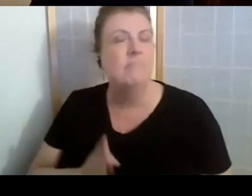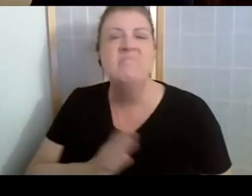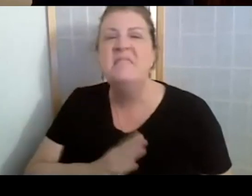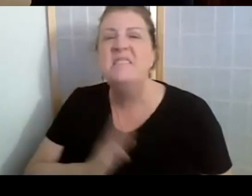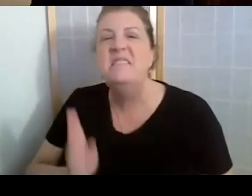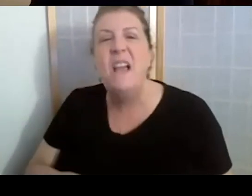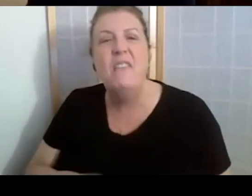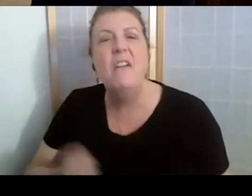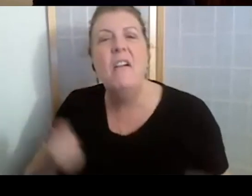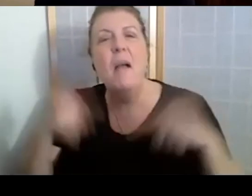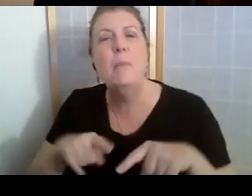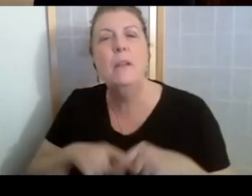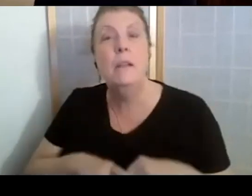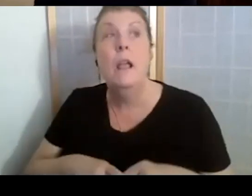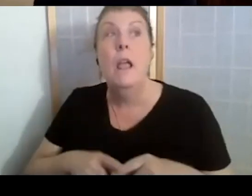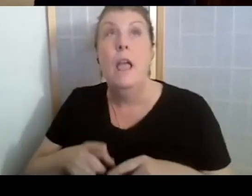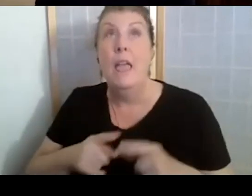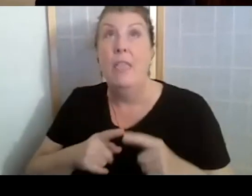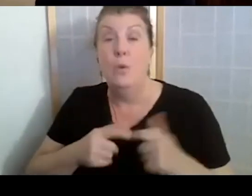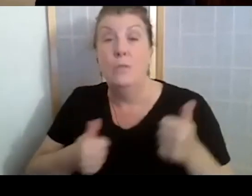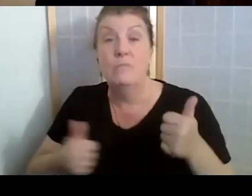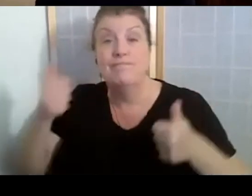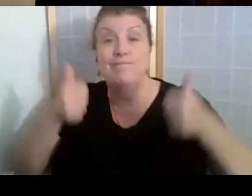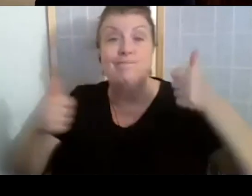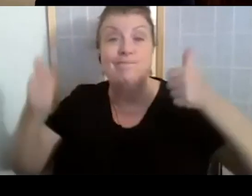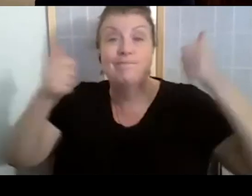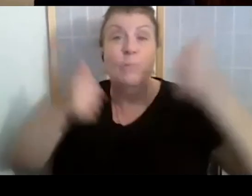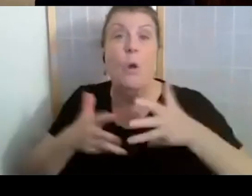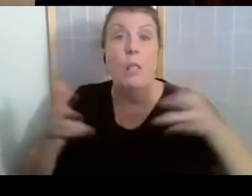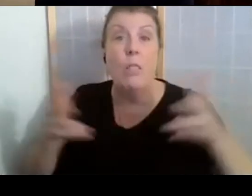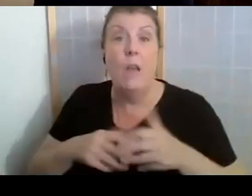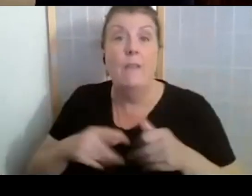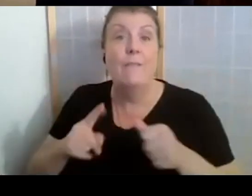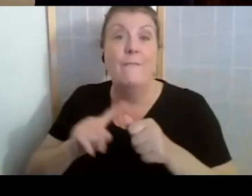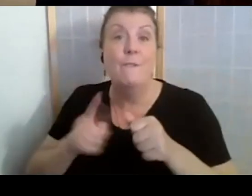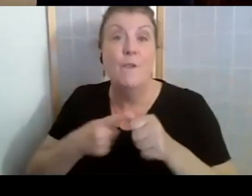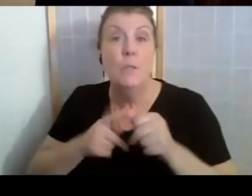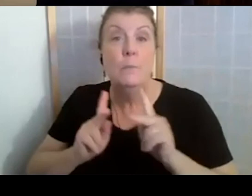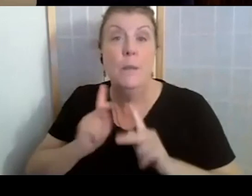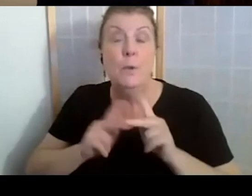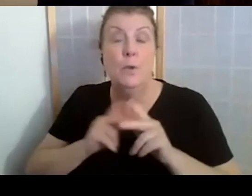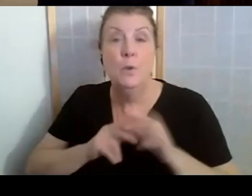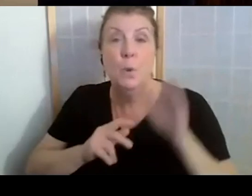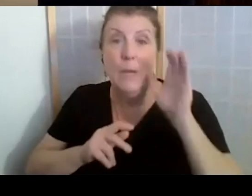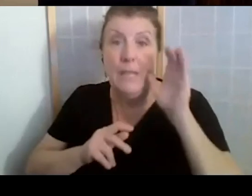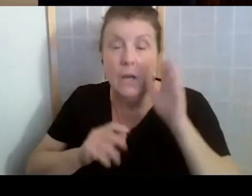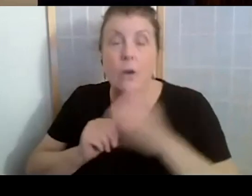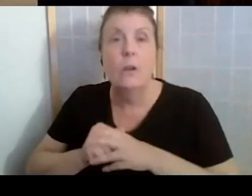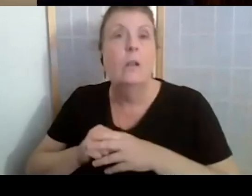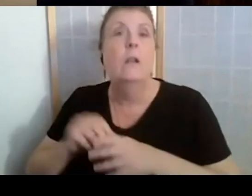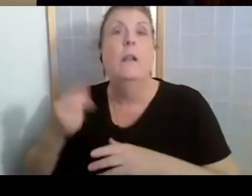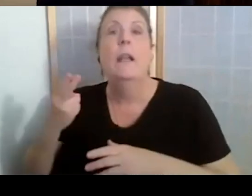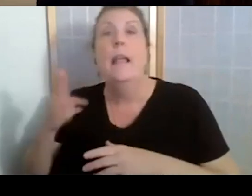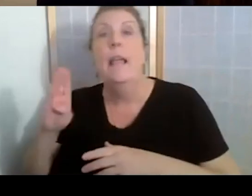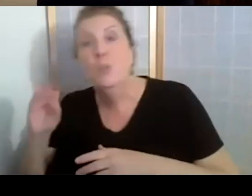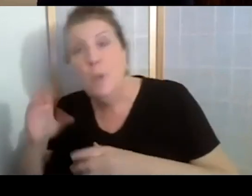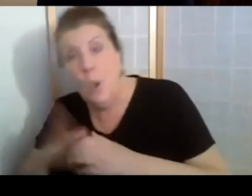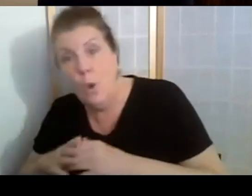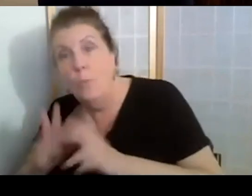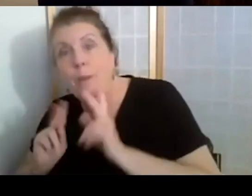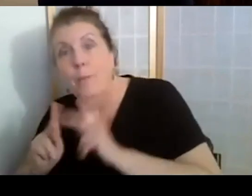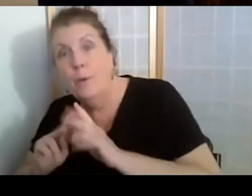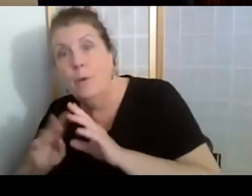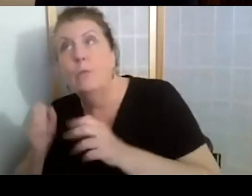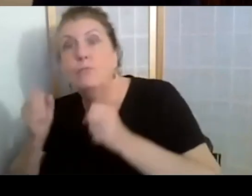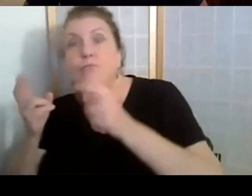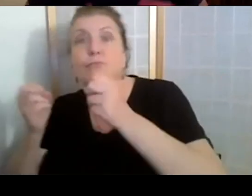a lot of the ideas. You know, going over to HBO and pitching to Casey Bloys and Francesco Orsi and